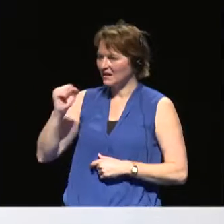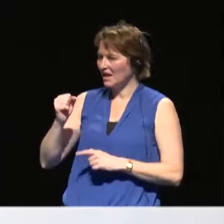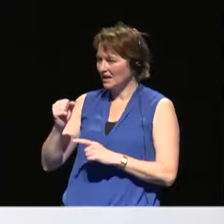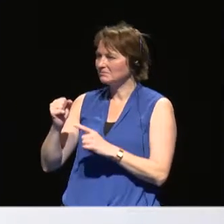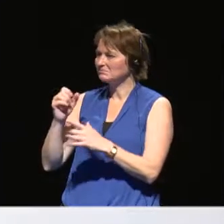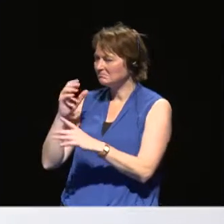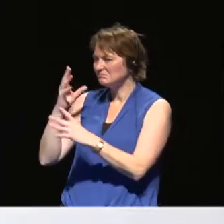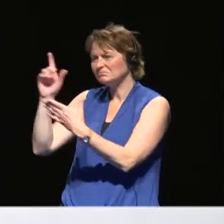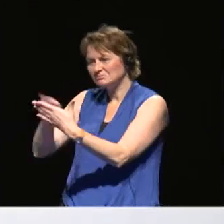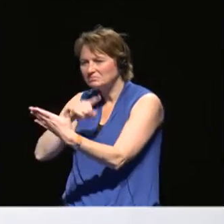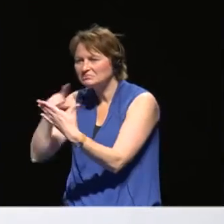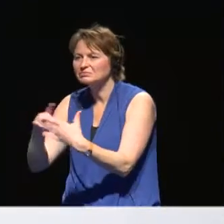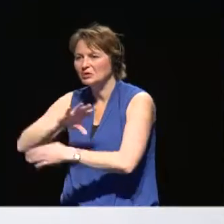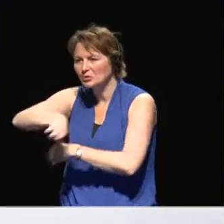course